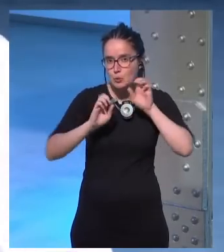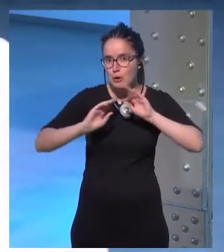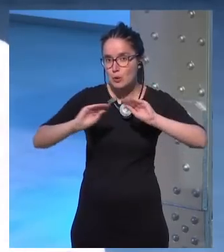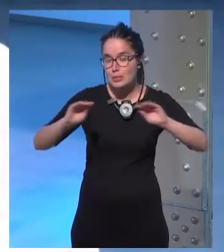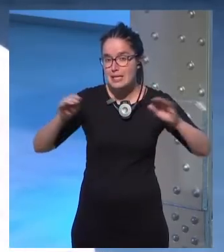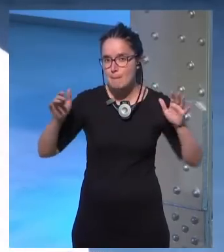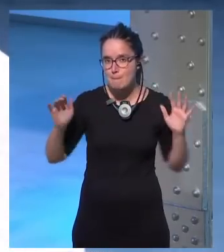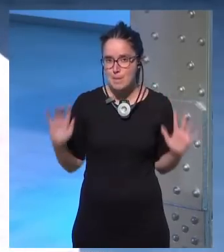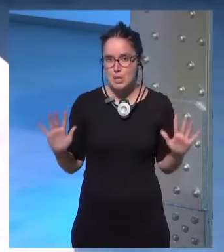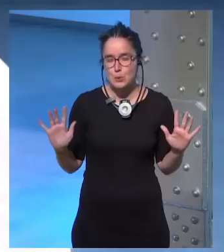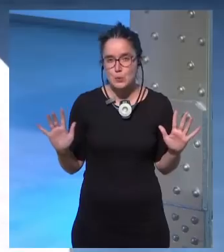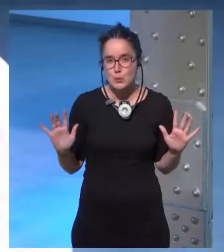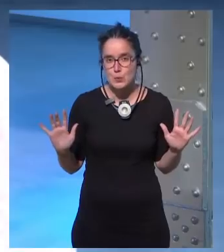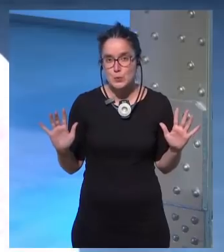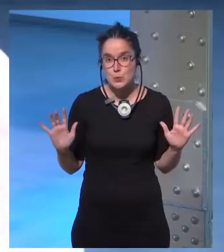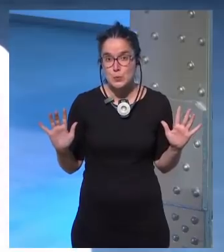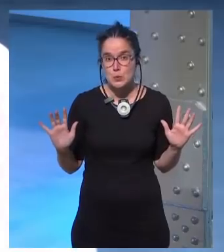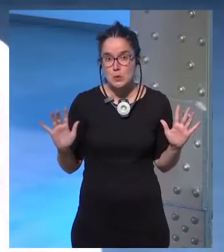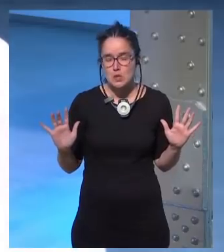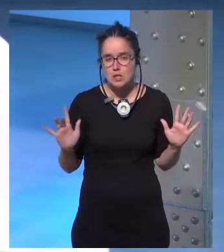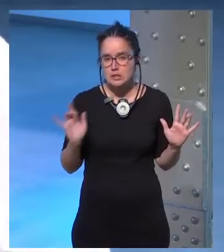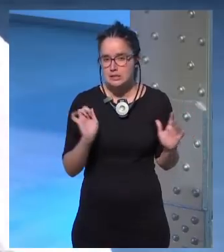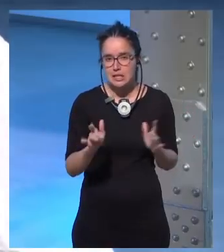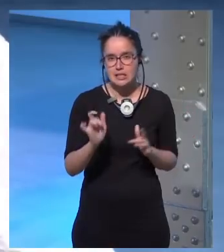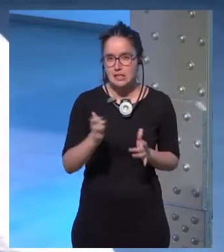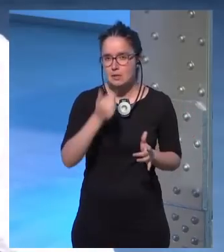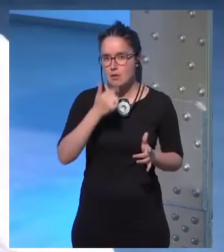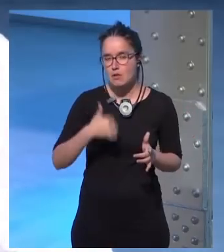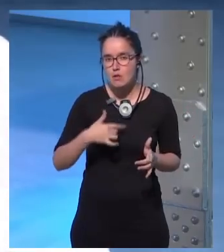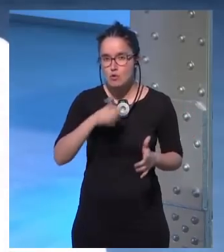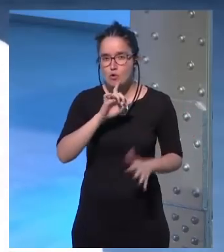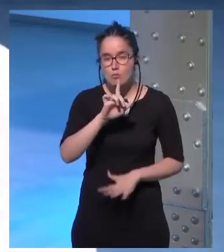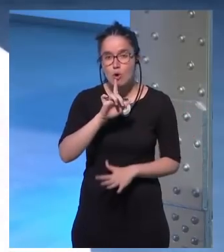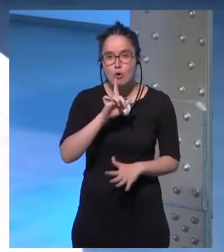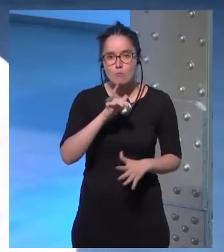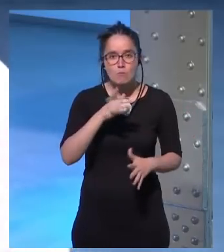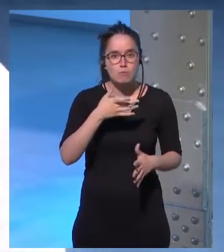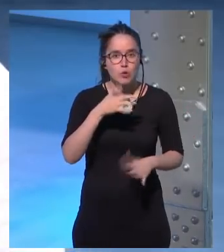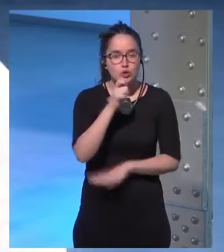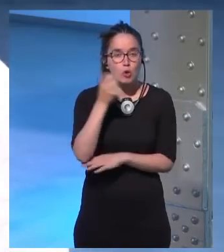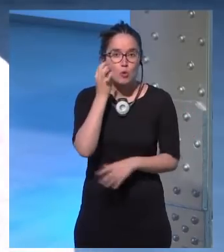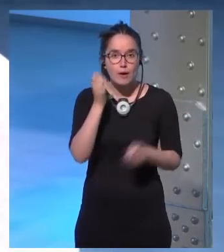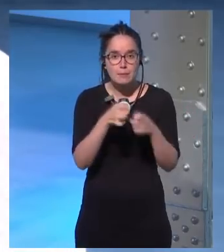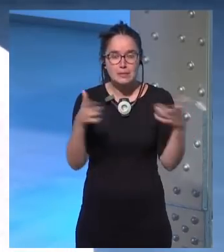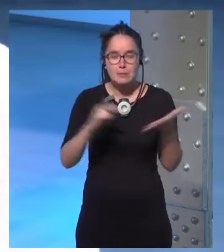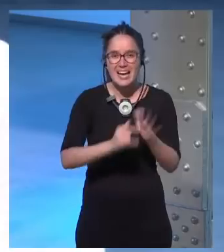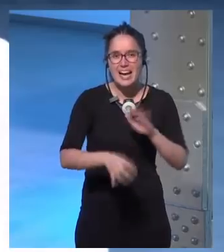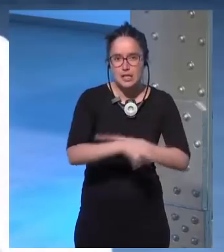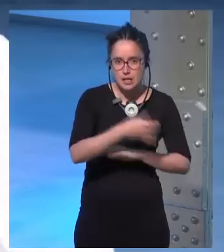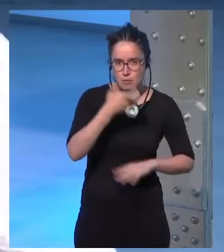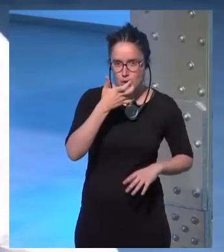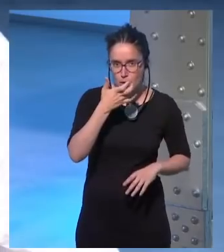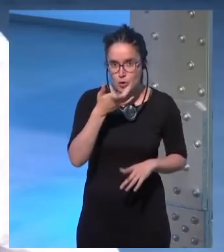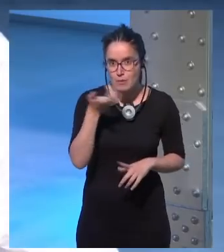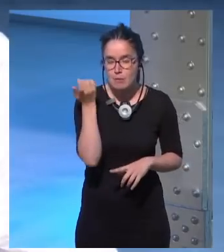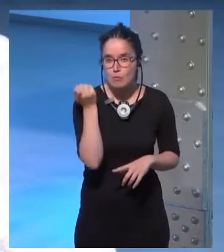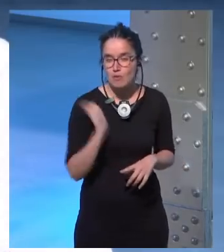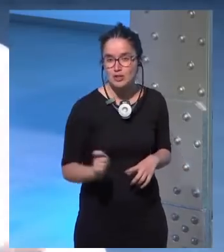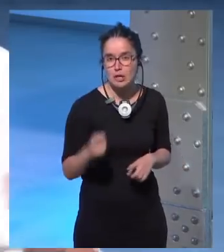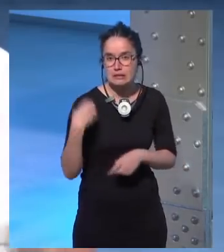thing of, how do I get more women to enter engineering? How do I get more women to enter these traditional male roles? And some of that is simply addressing issues